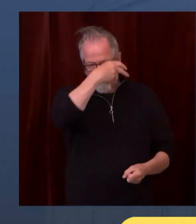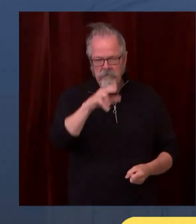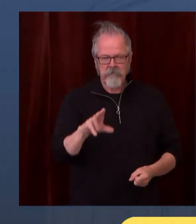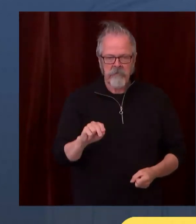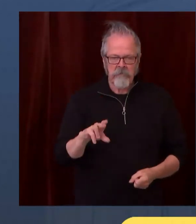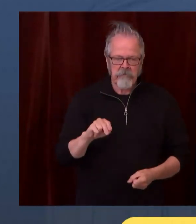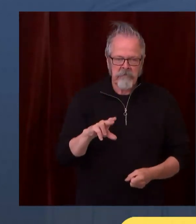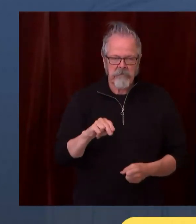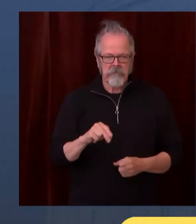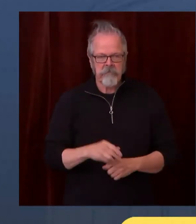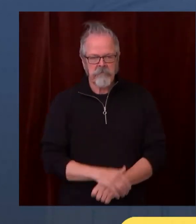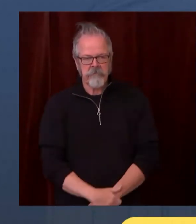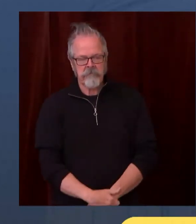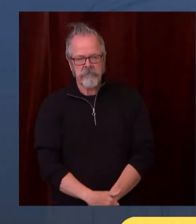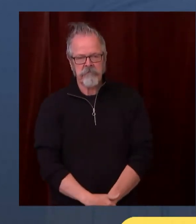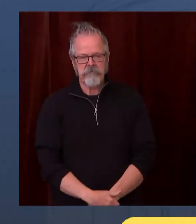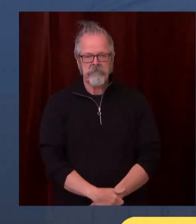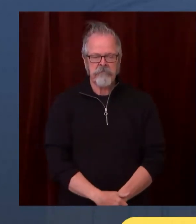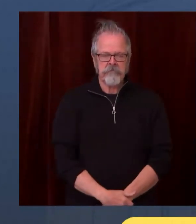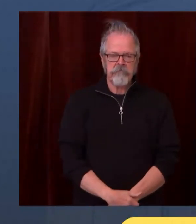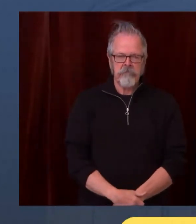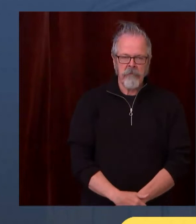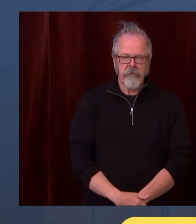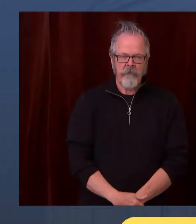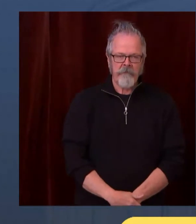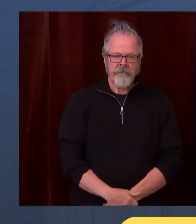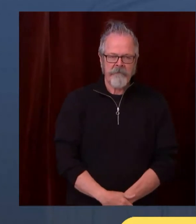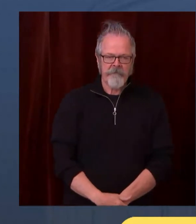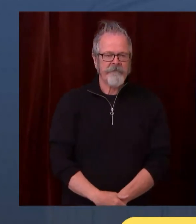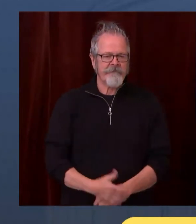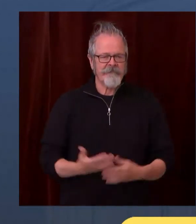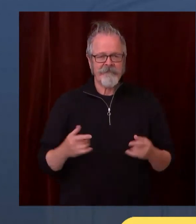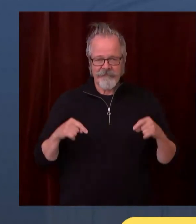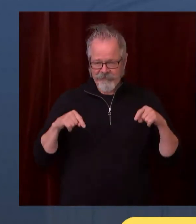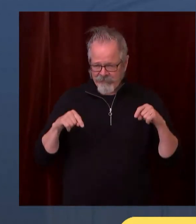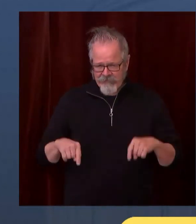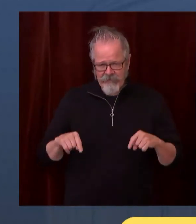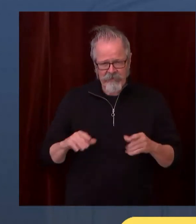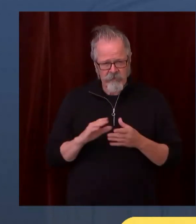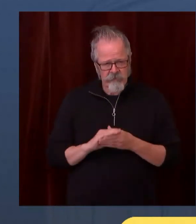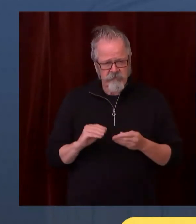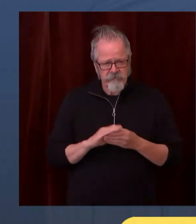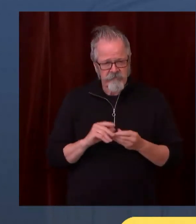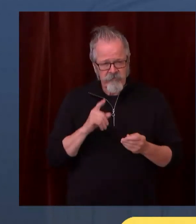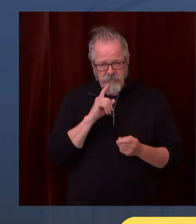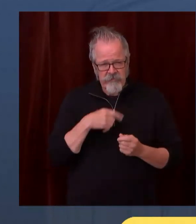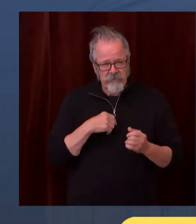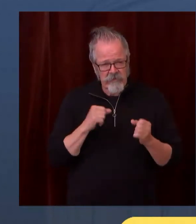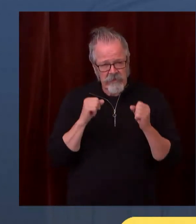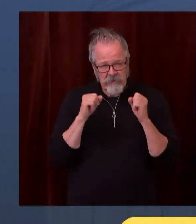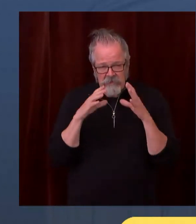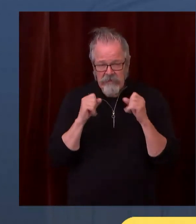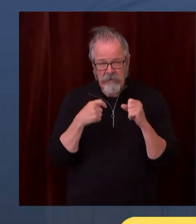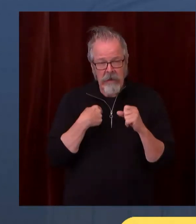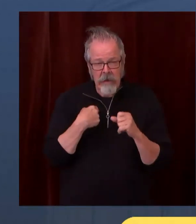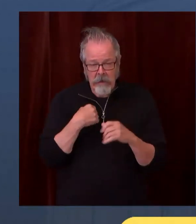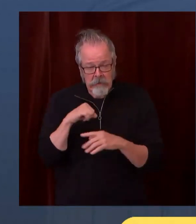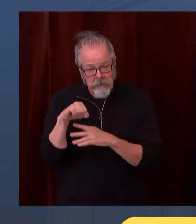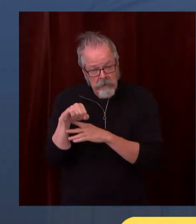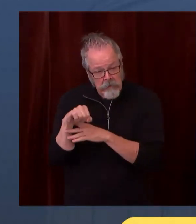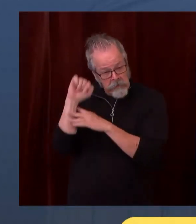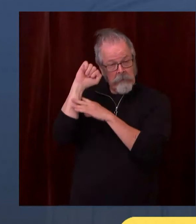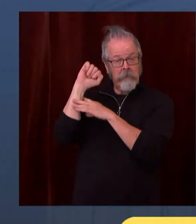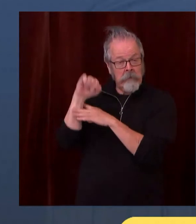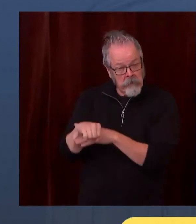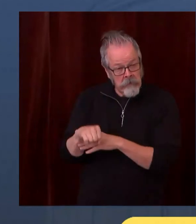warned us. This is what's amazing about this. They told us they were going to disable this system. They said they were going to